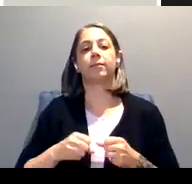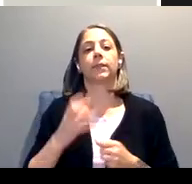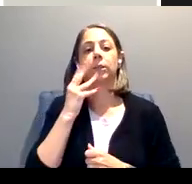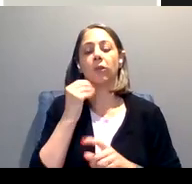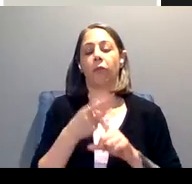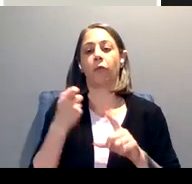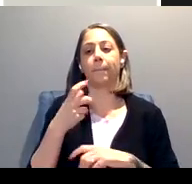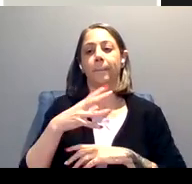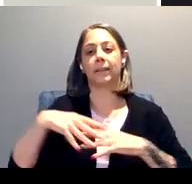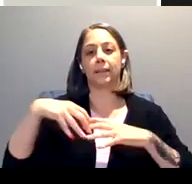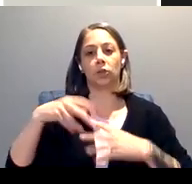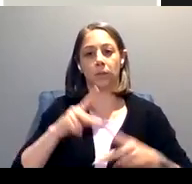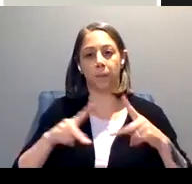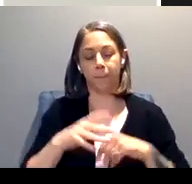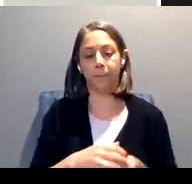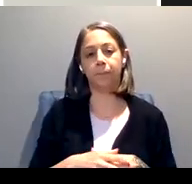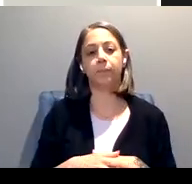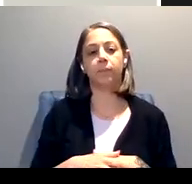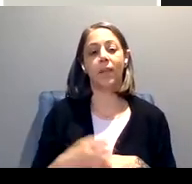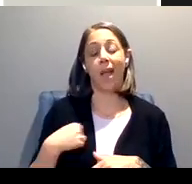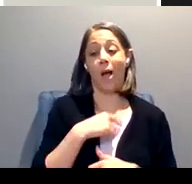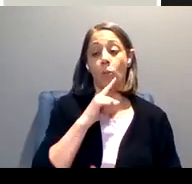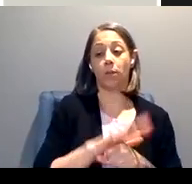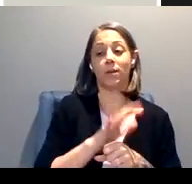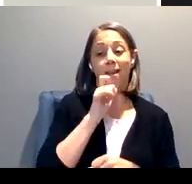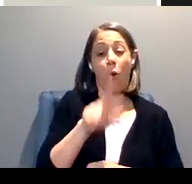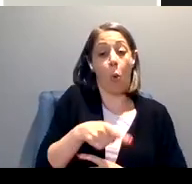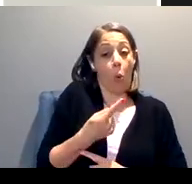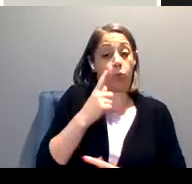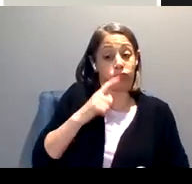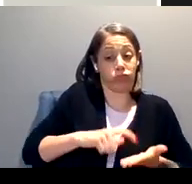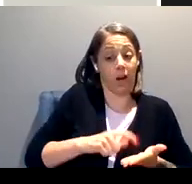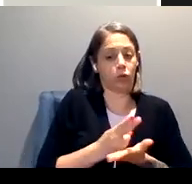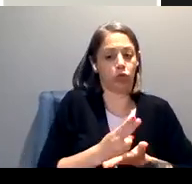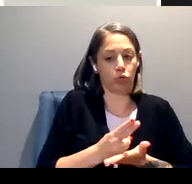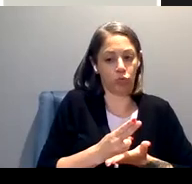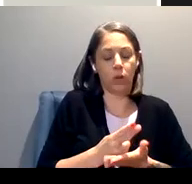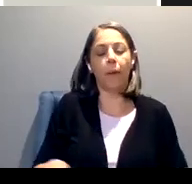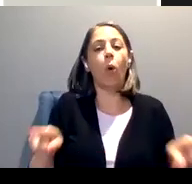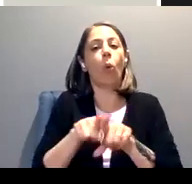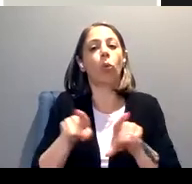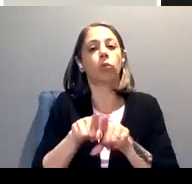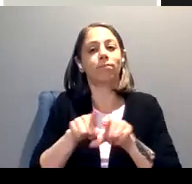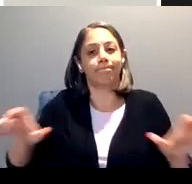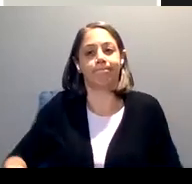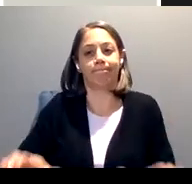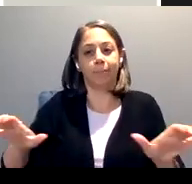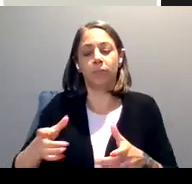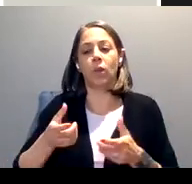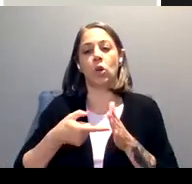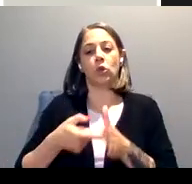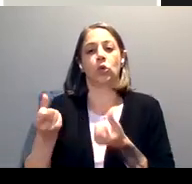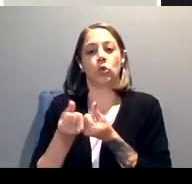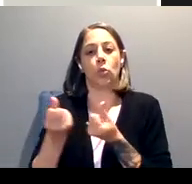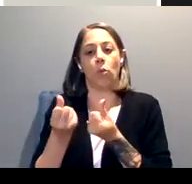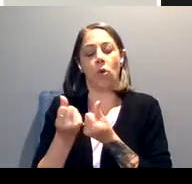people. It is our promise to not only recognize these truths, but also take action to show support of